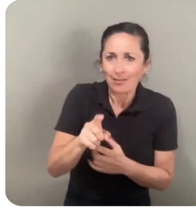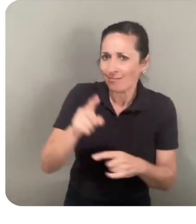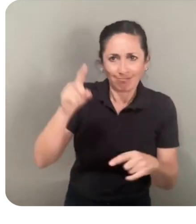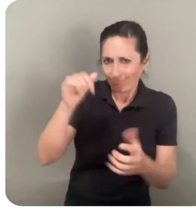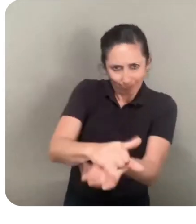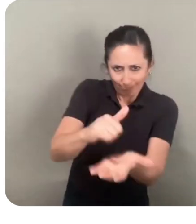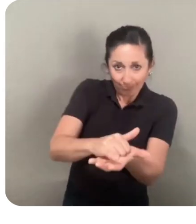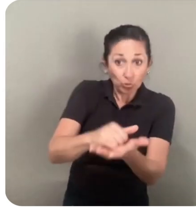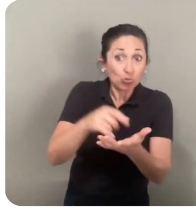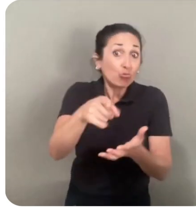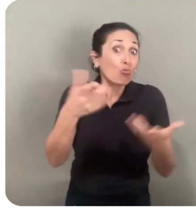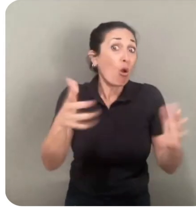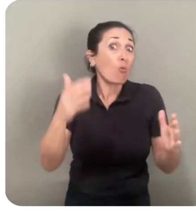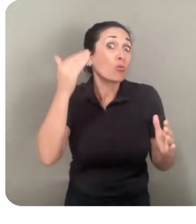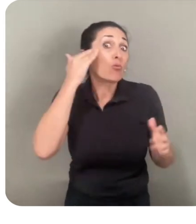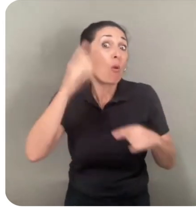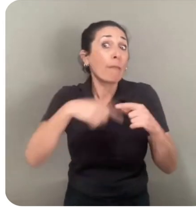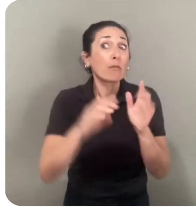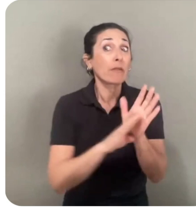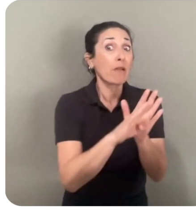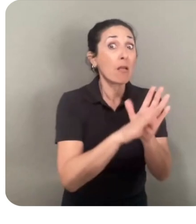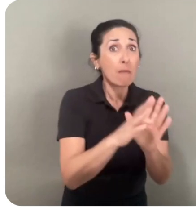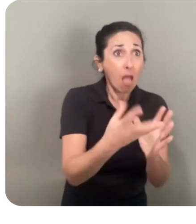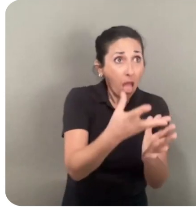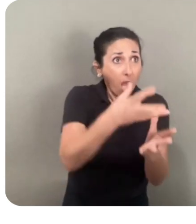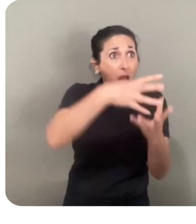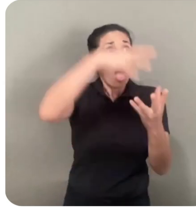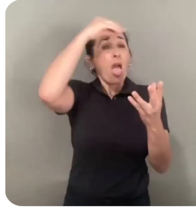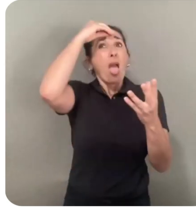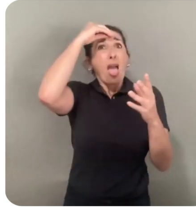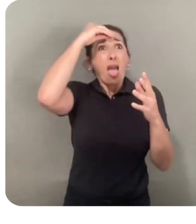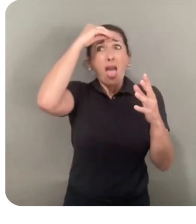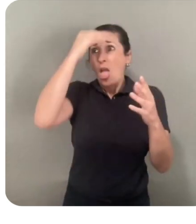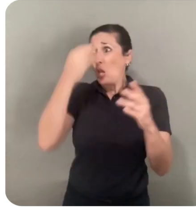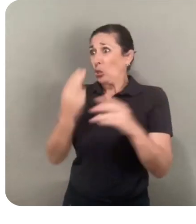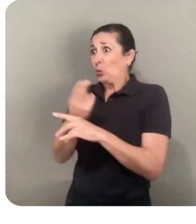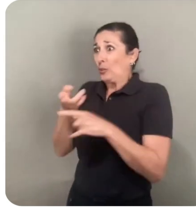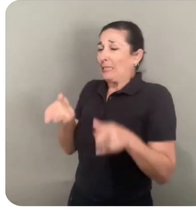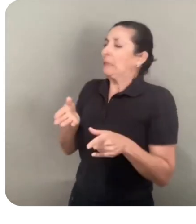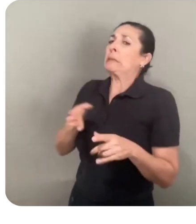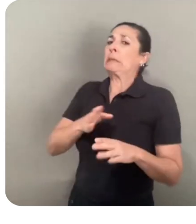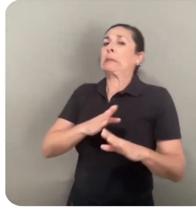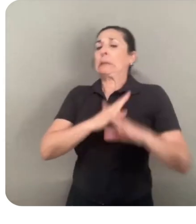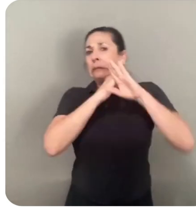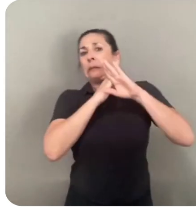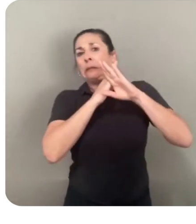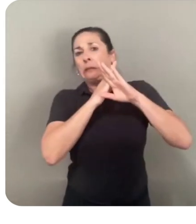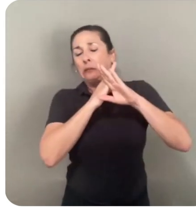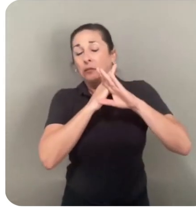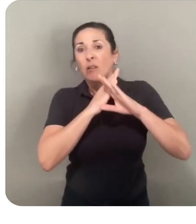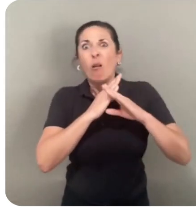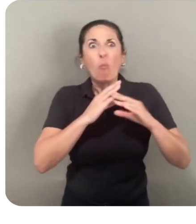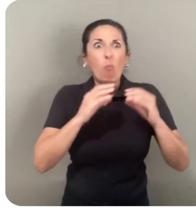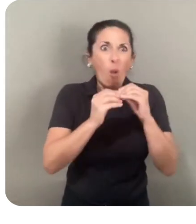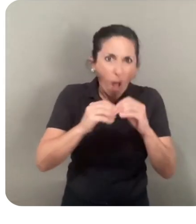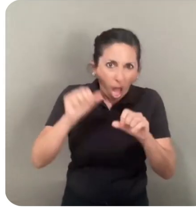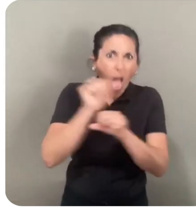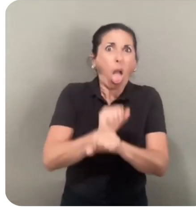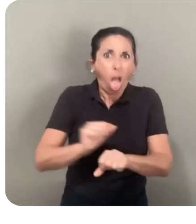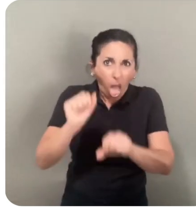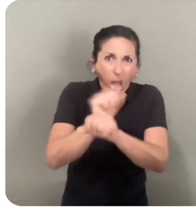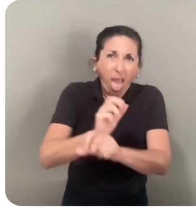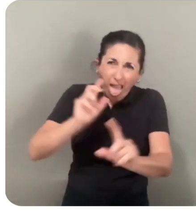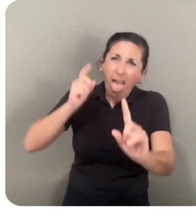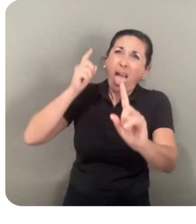already know about development will actually hinder you. It will take you far longer to get to the